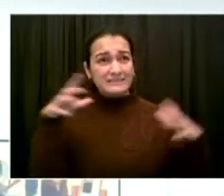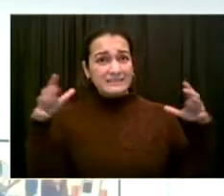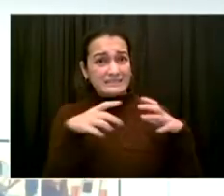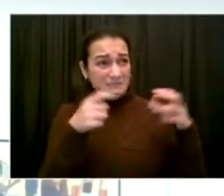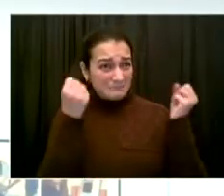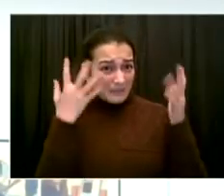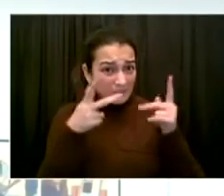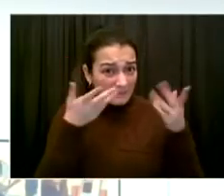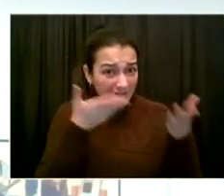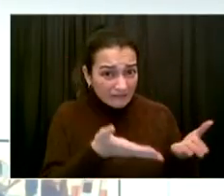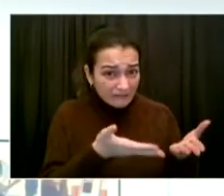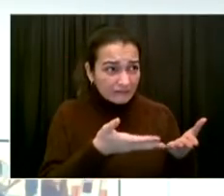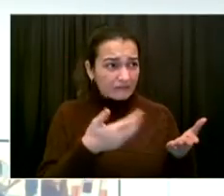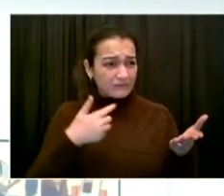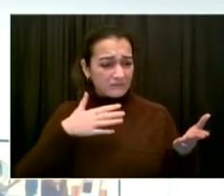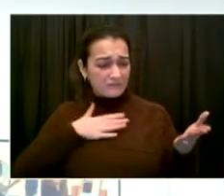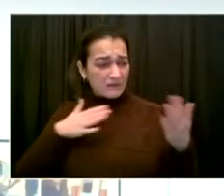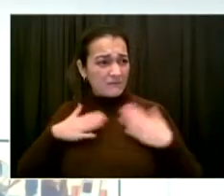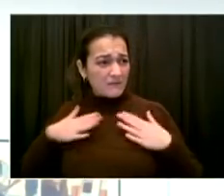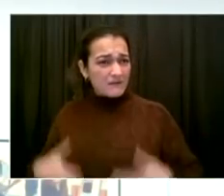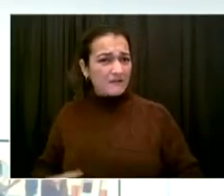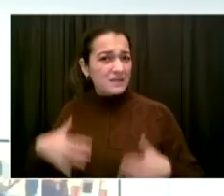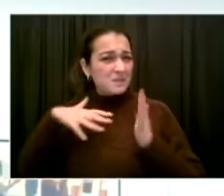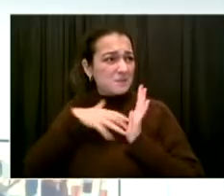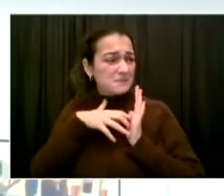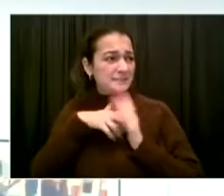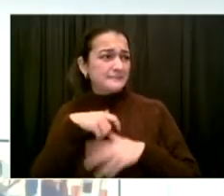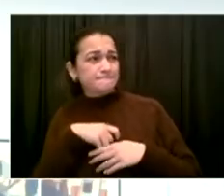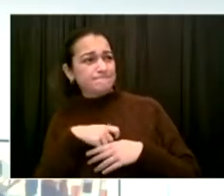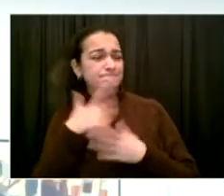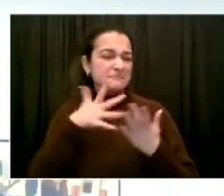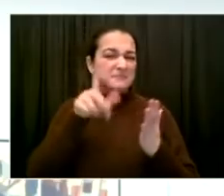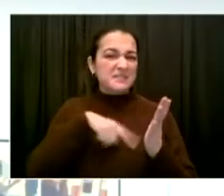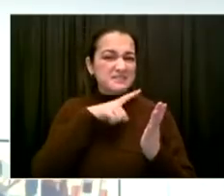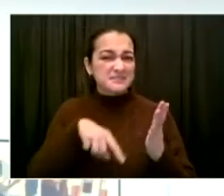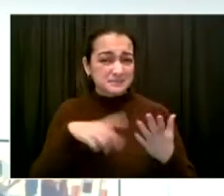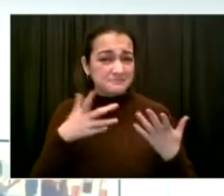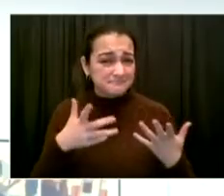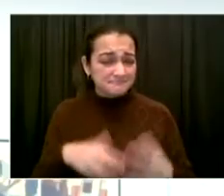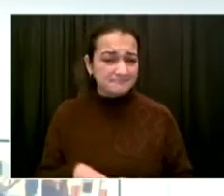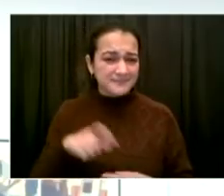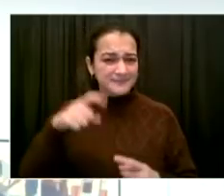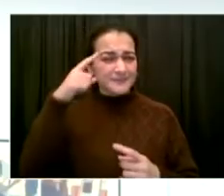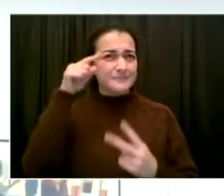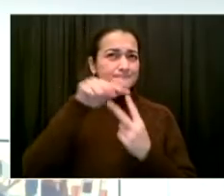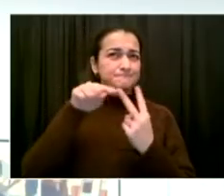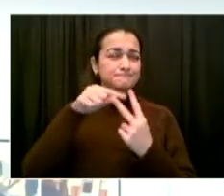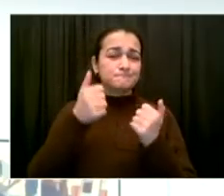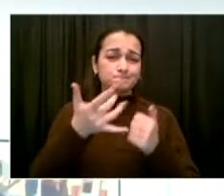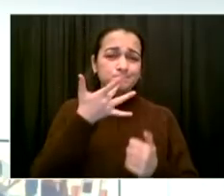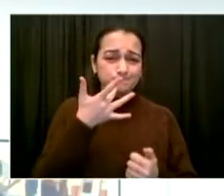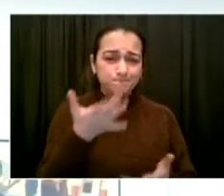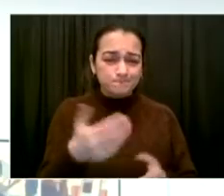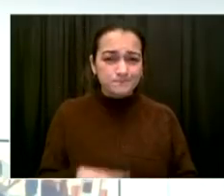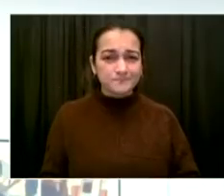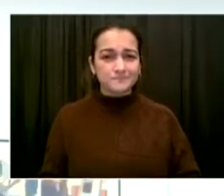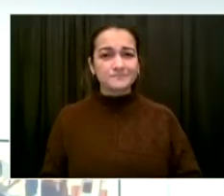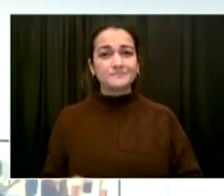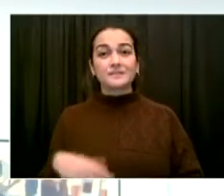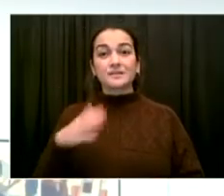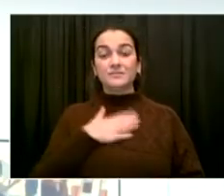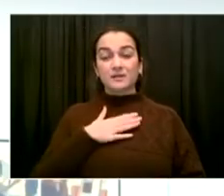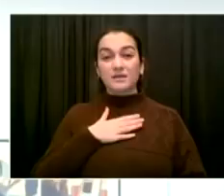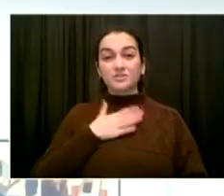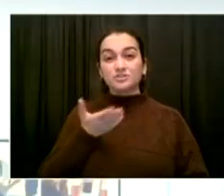risk in our community has changed. And so that's what we're advising people to make sure that they take that into account as they make their